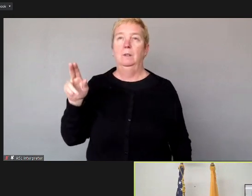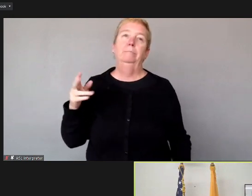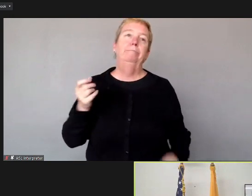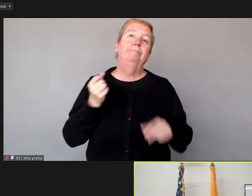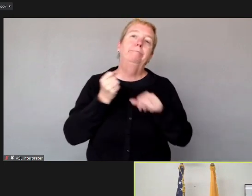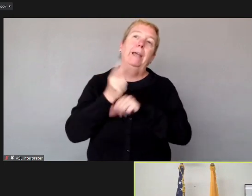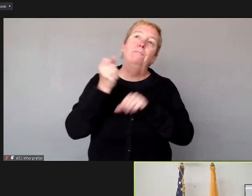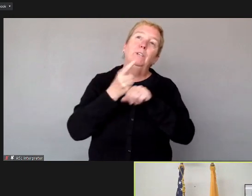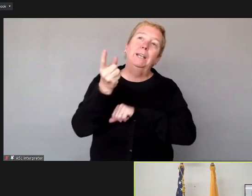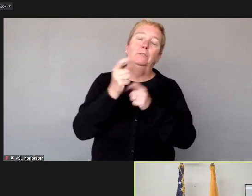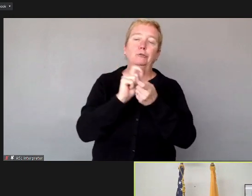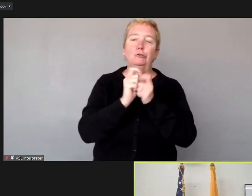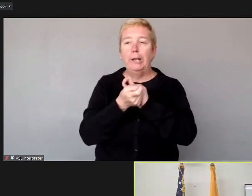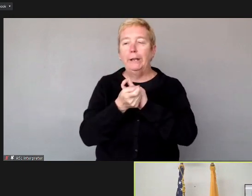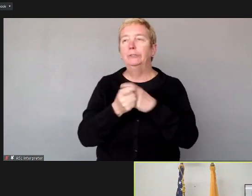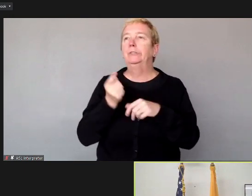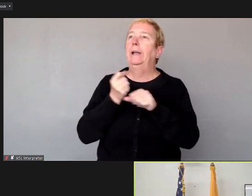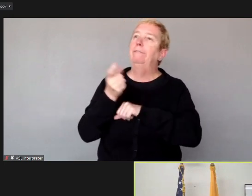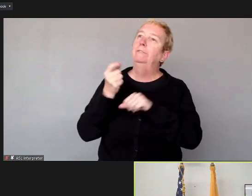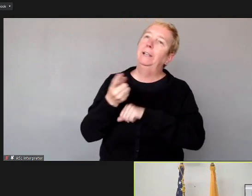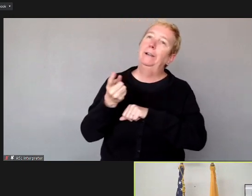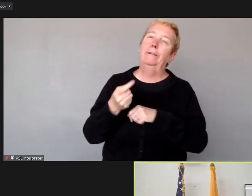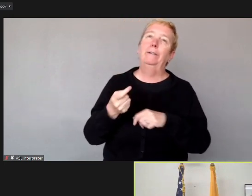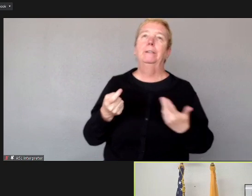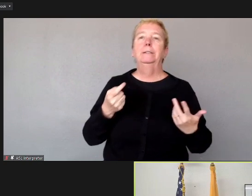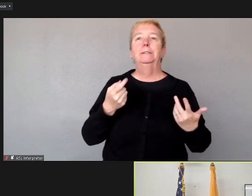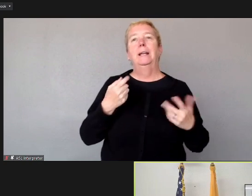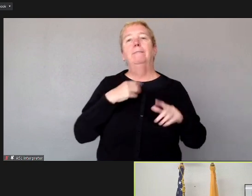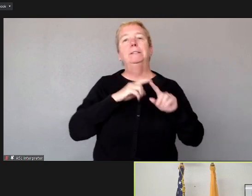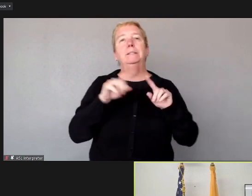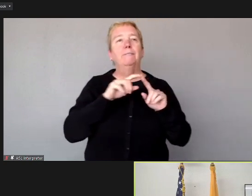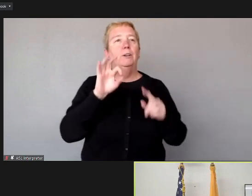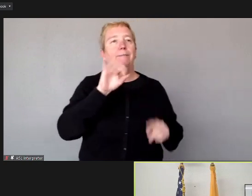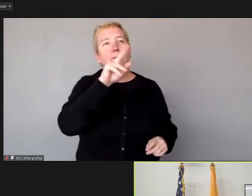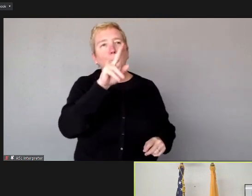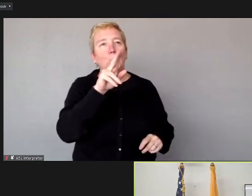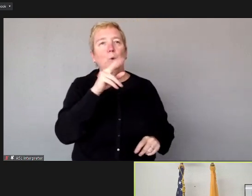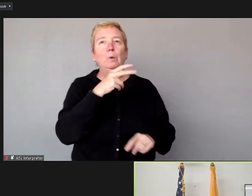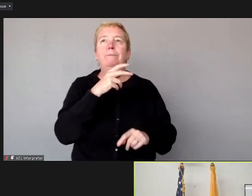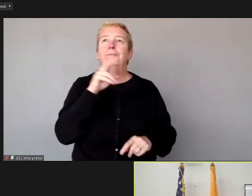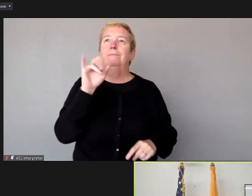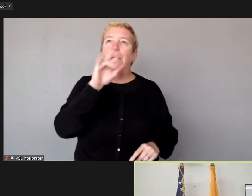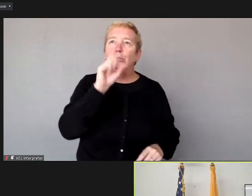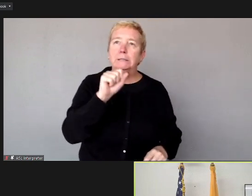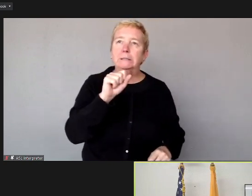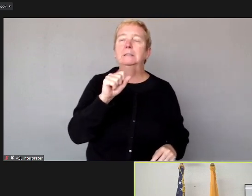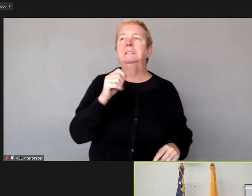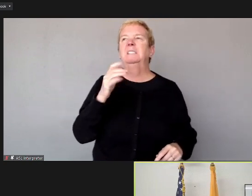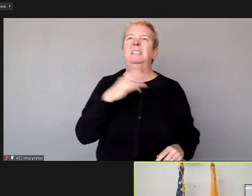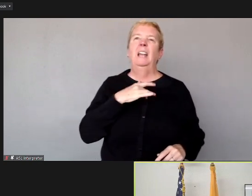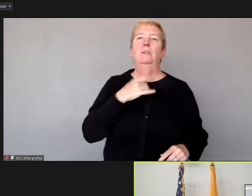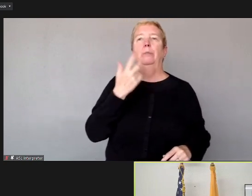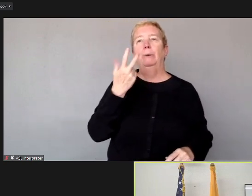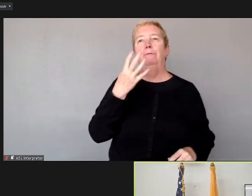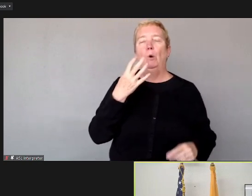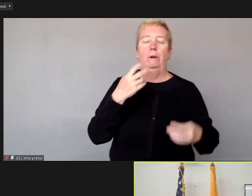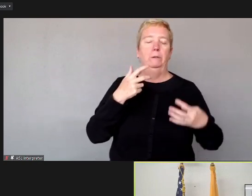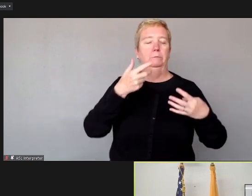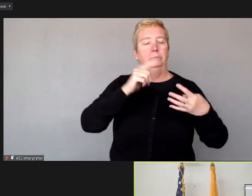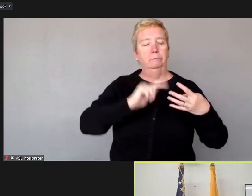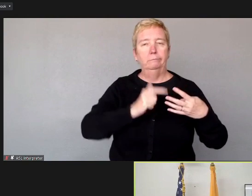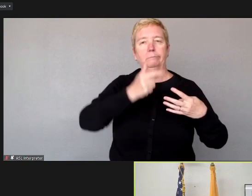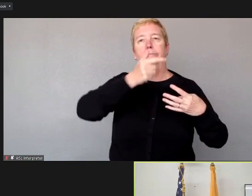different set of, flu viruses that we get vaccinated for, 3 or 4 usually. The ones that were most